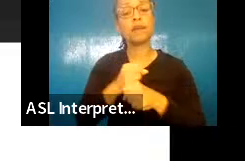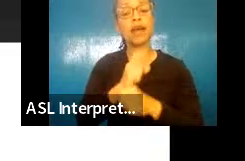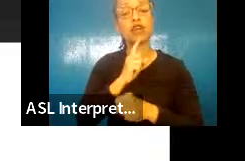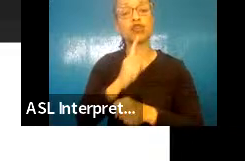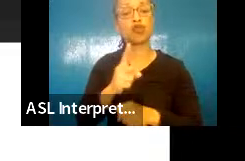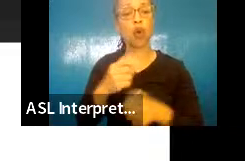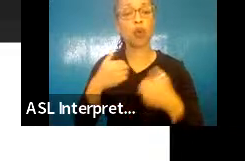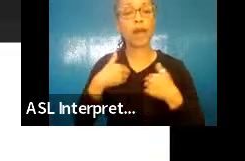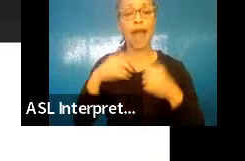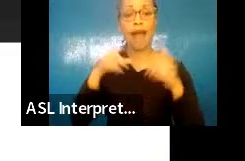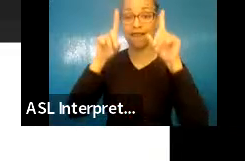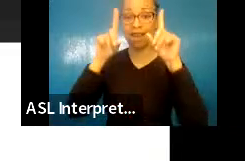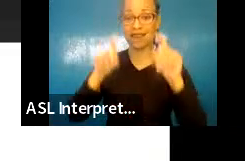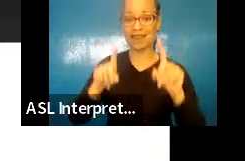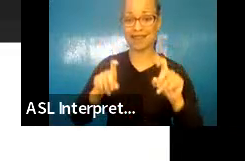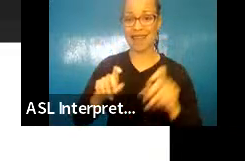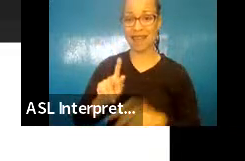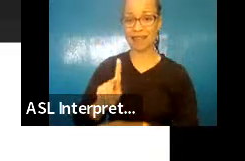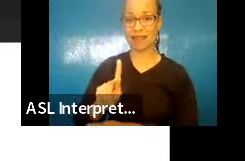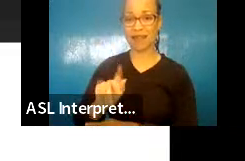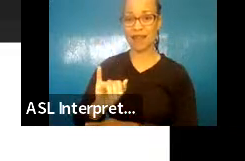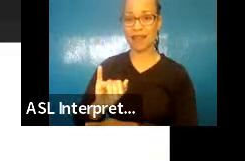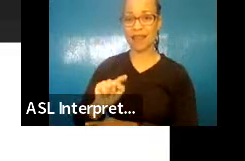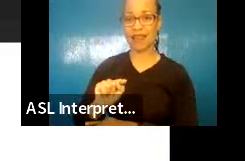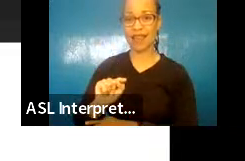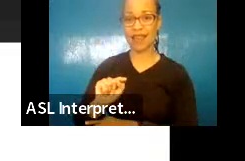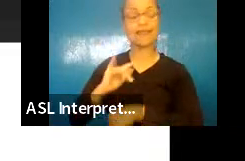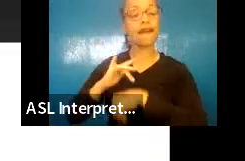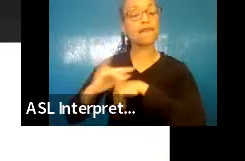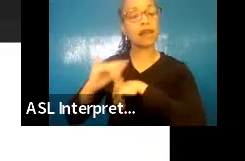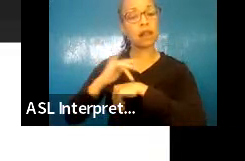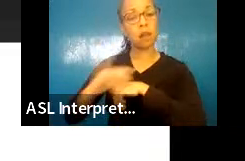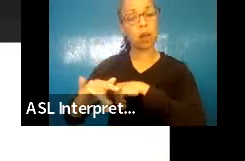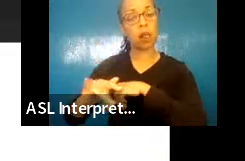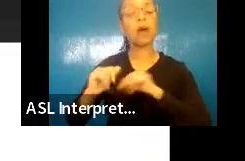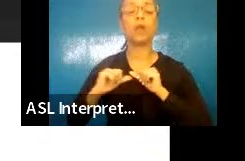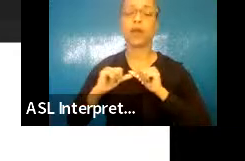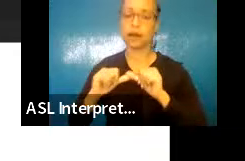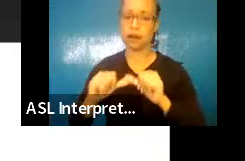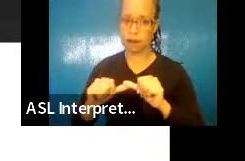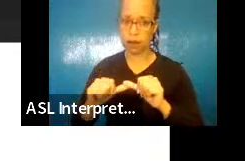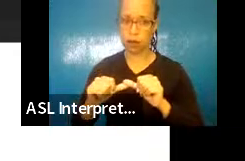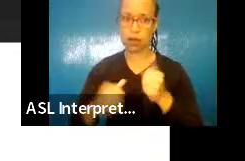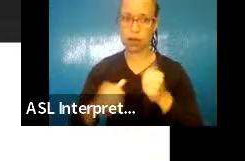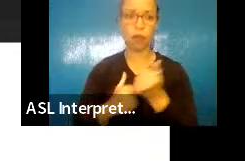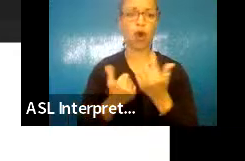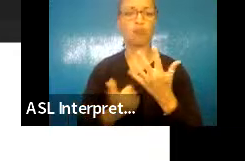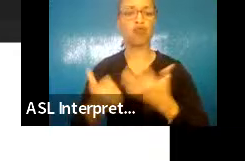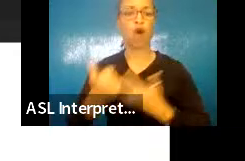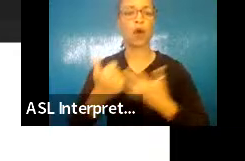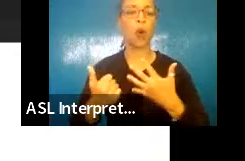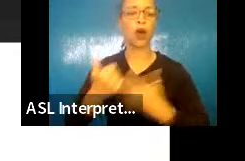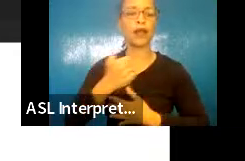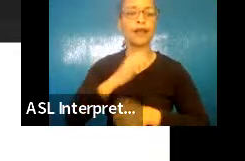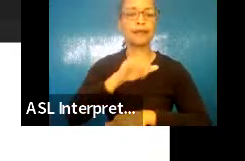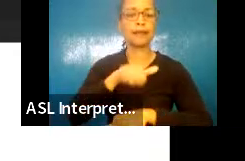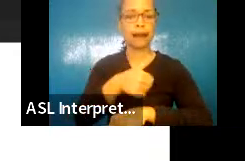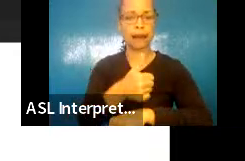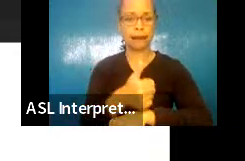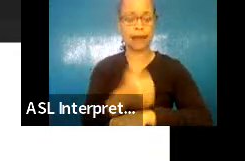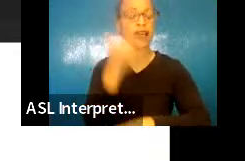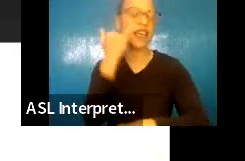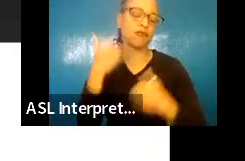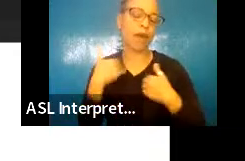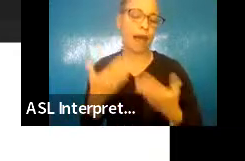test kits available for our communities. We do continue to support priority settings as long as we have the